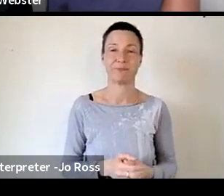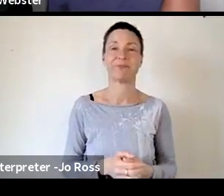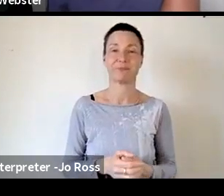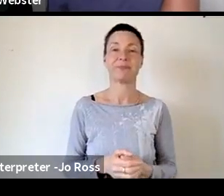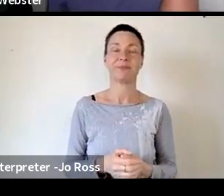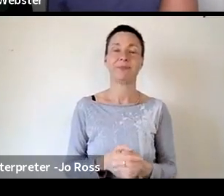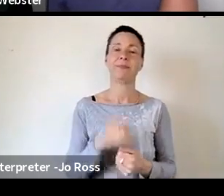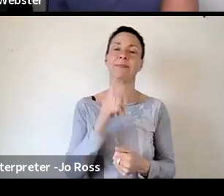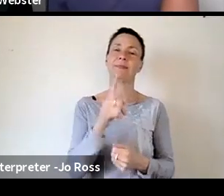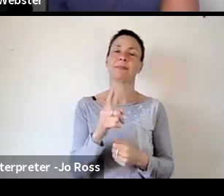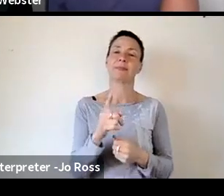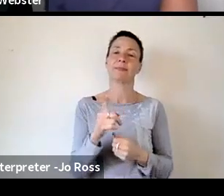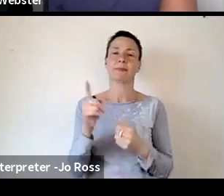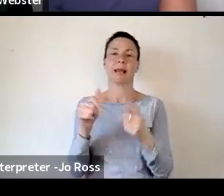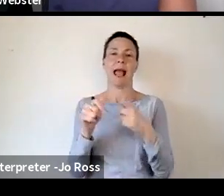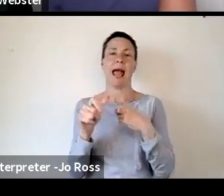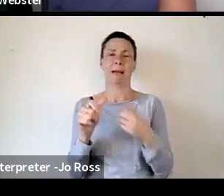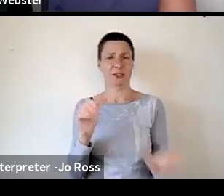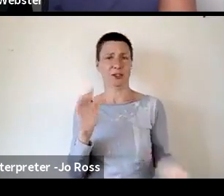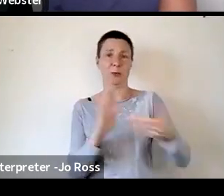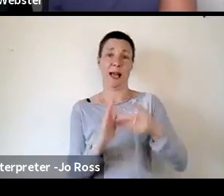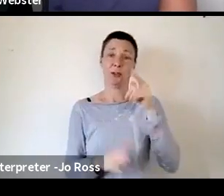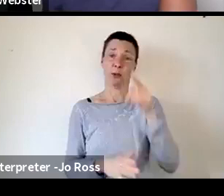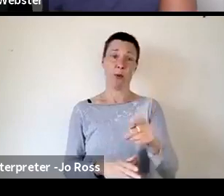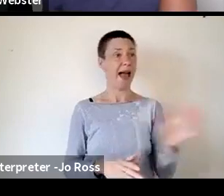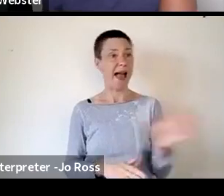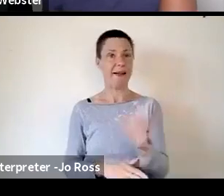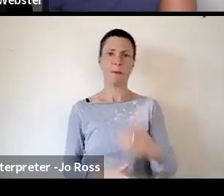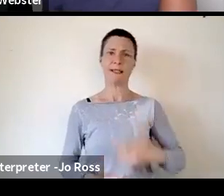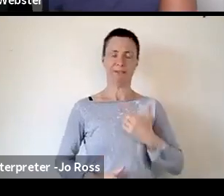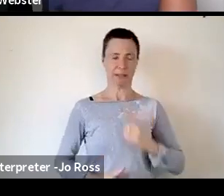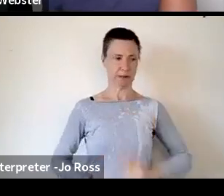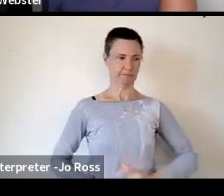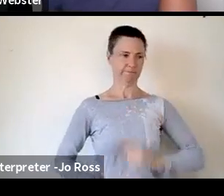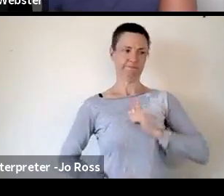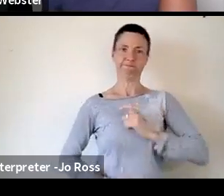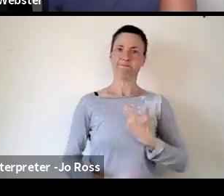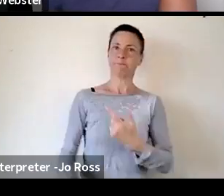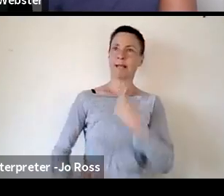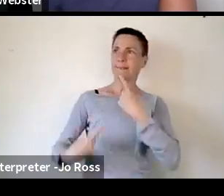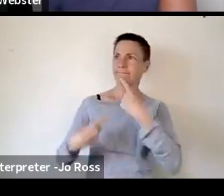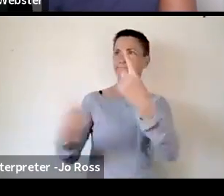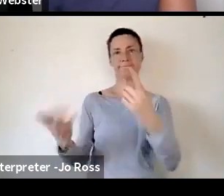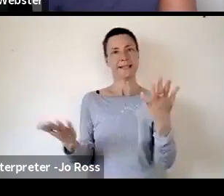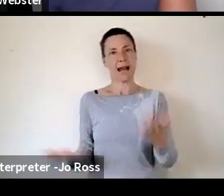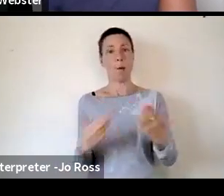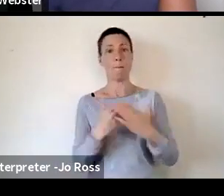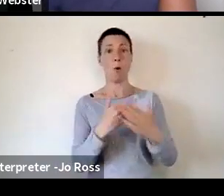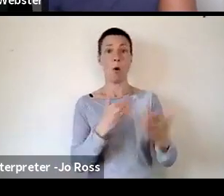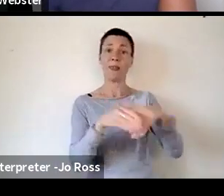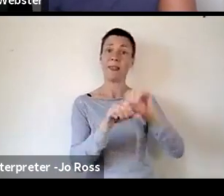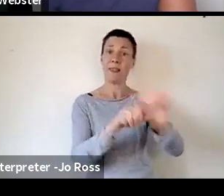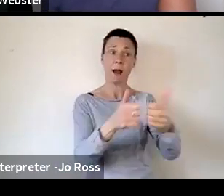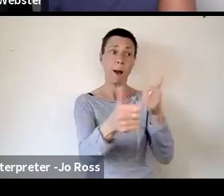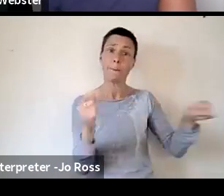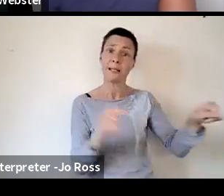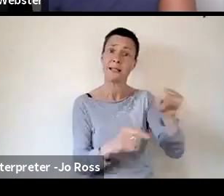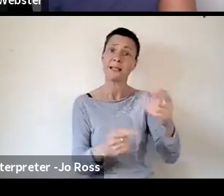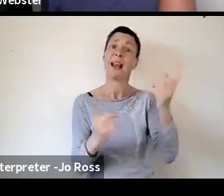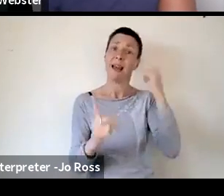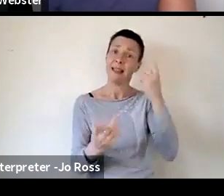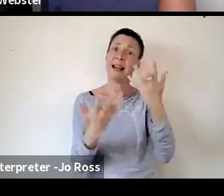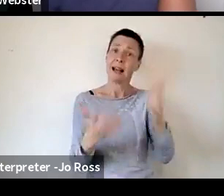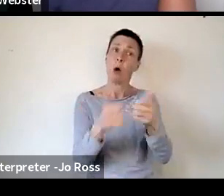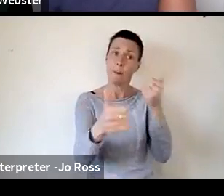that's just adding on to that is everyone feels emboldened to be able to speak out within their companies, and I think companies are listening as well at the